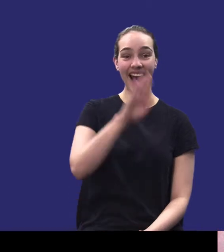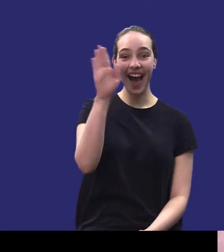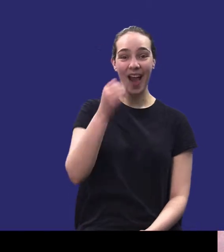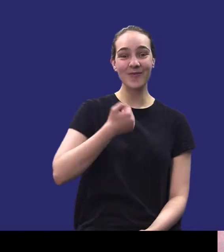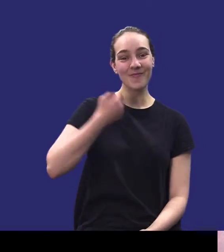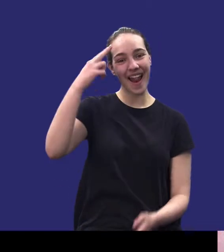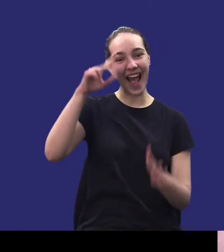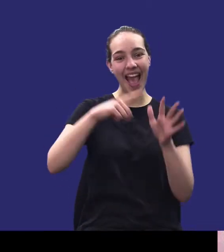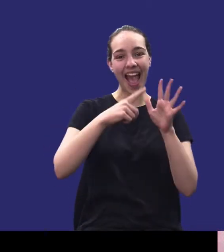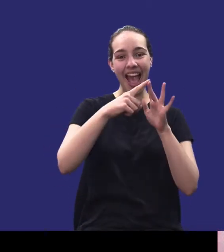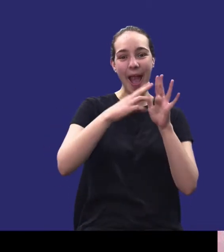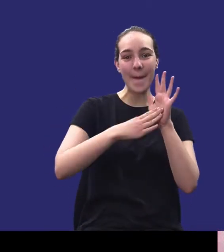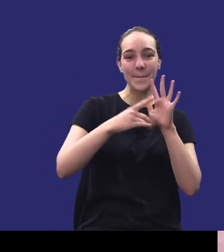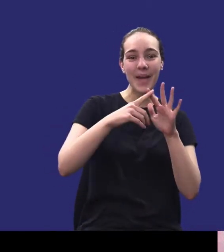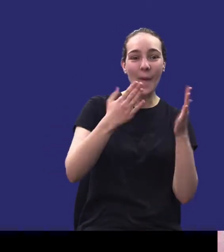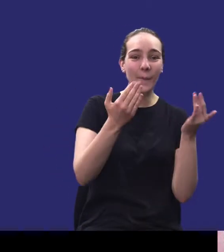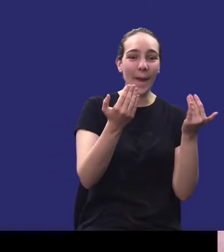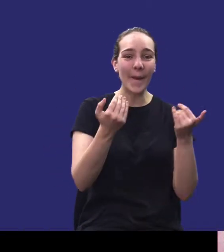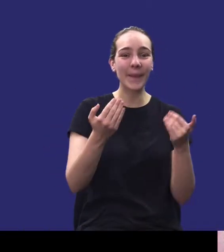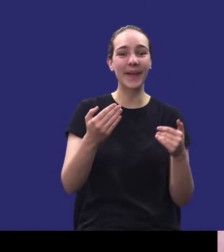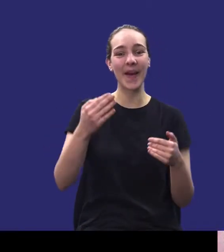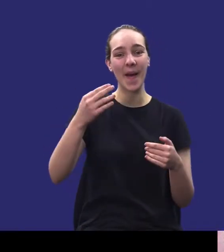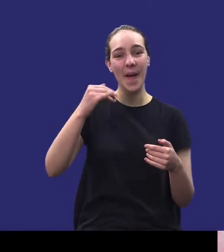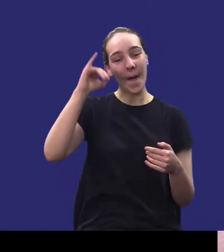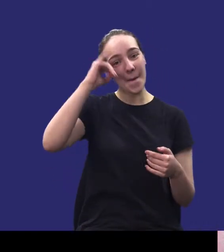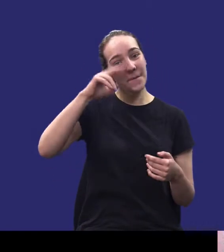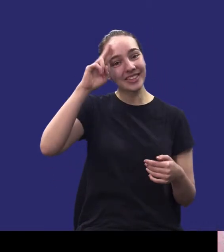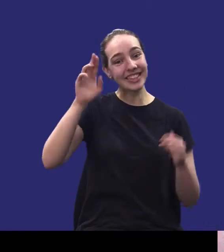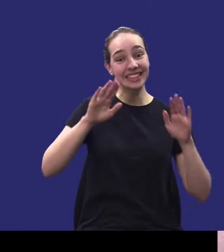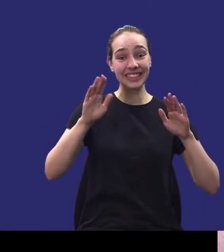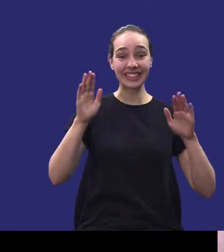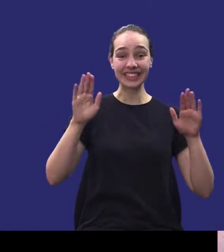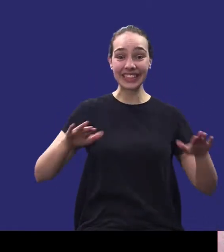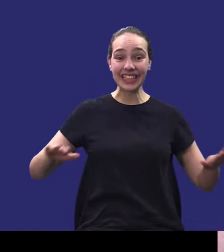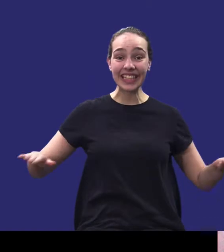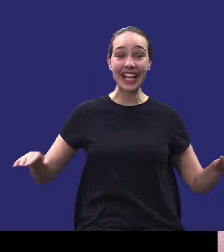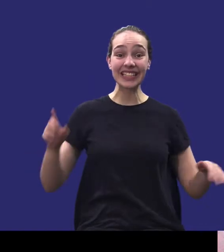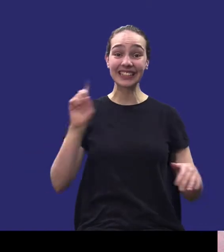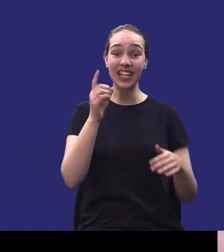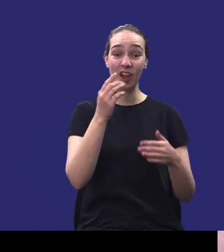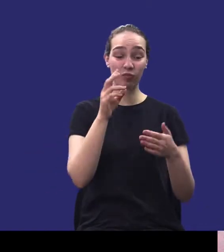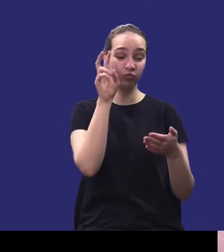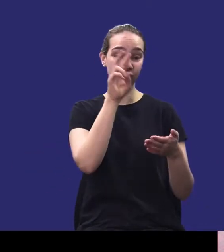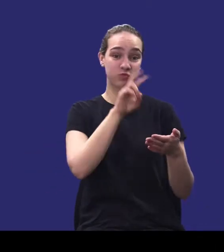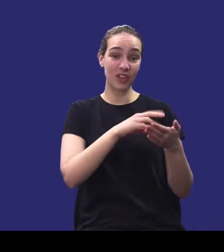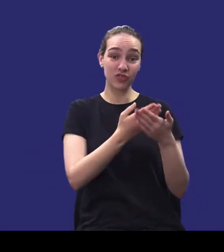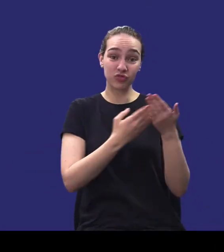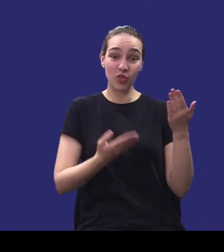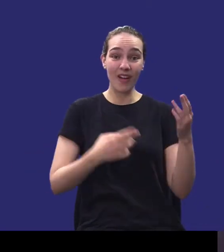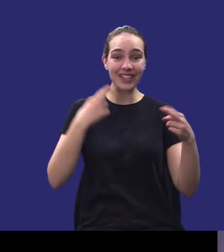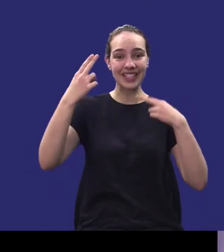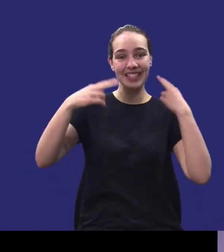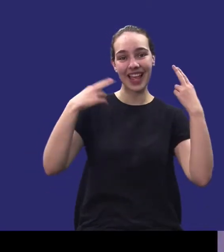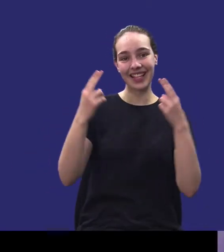Hi, I'm Amy. Welcome to INKids. Today we're going to be reading some stories and singing some songs together.